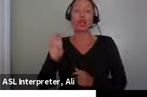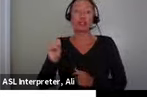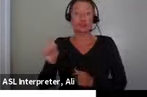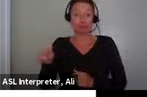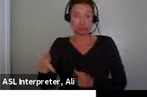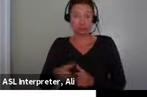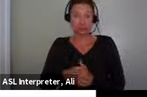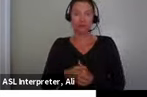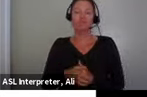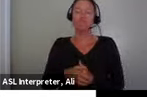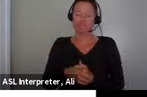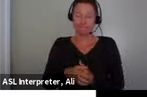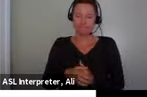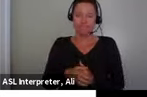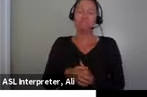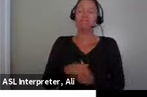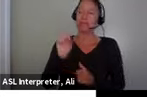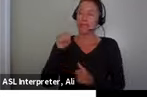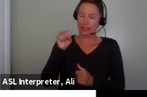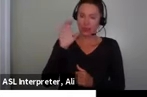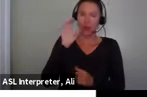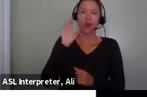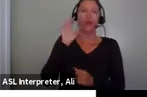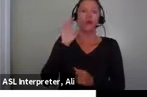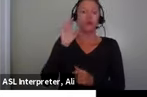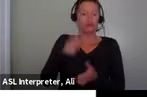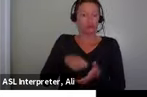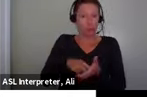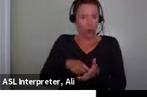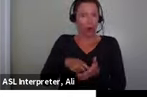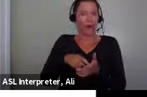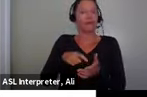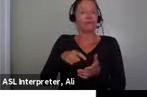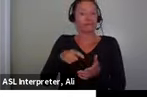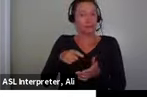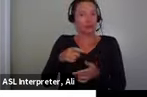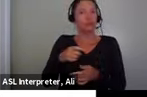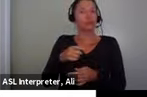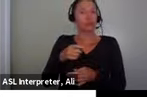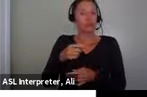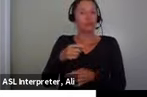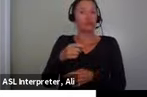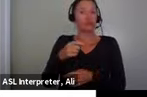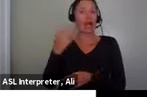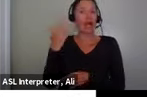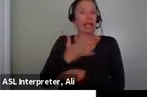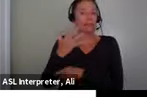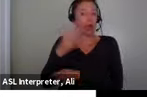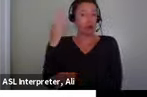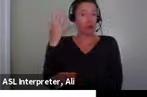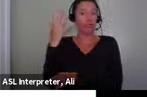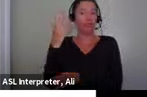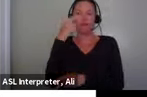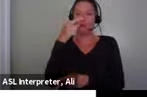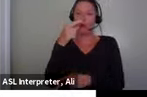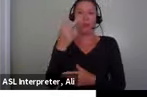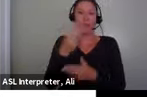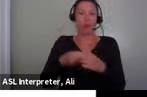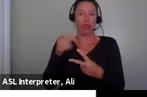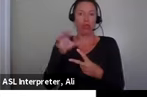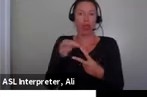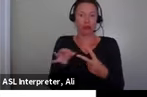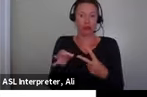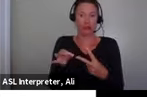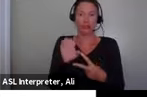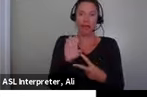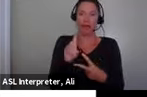Yes, there would be some tree removal required for either alternative. With the Edwards Elliott